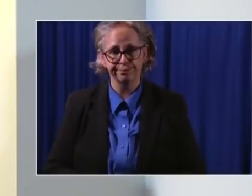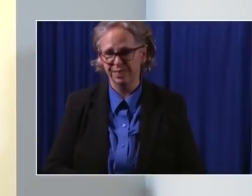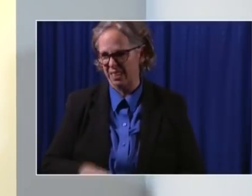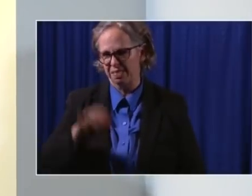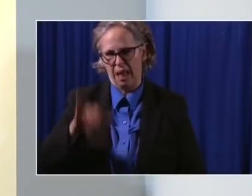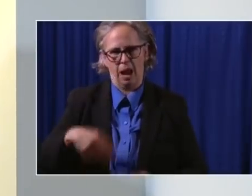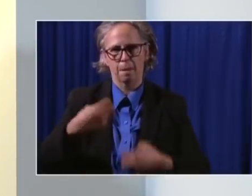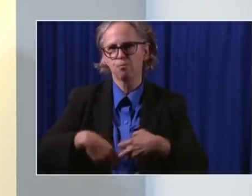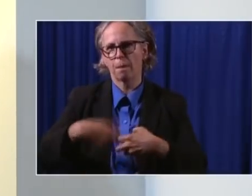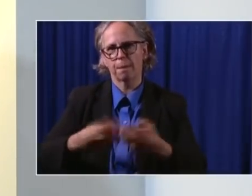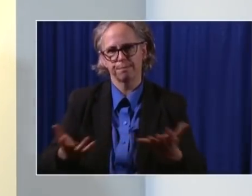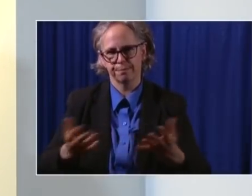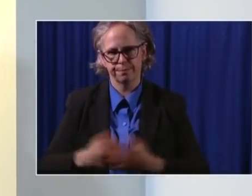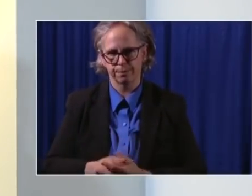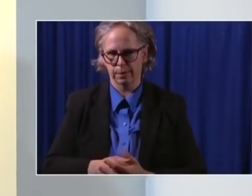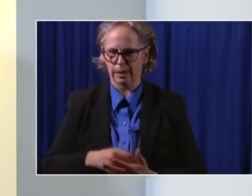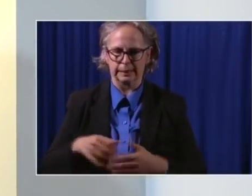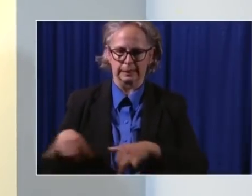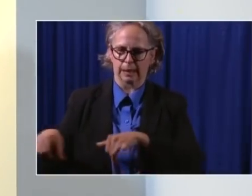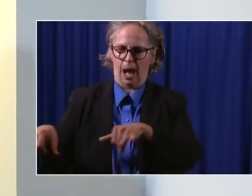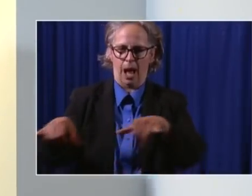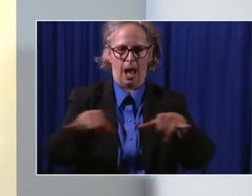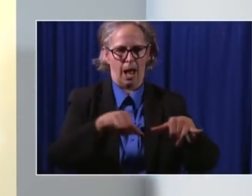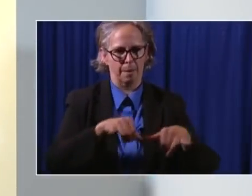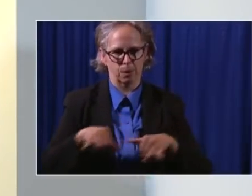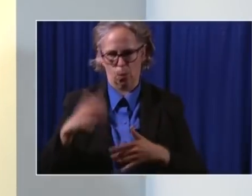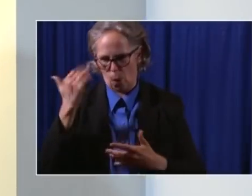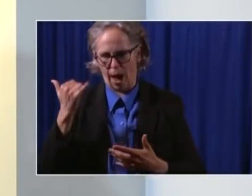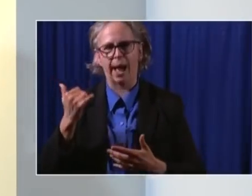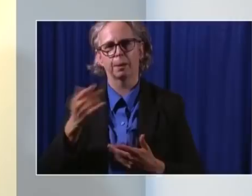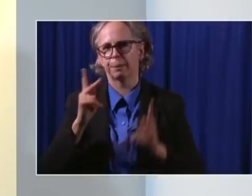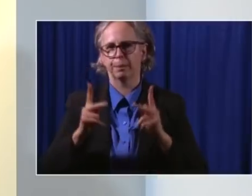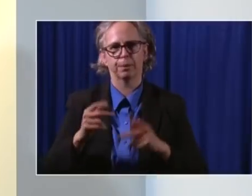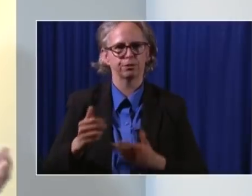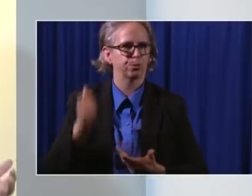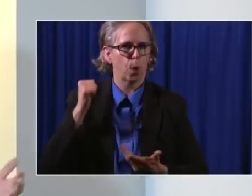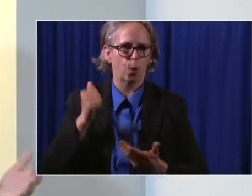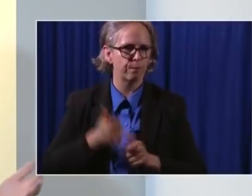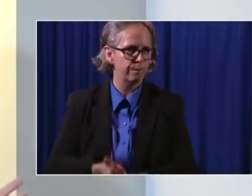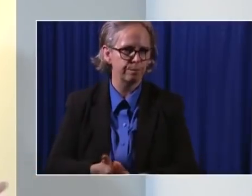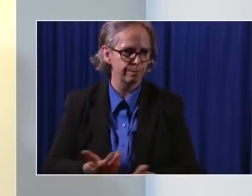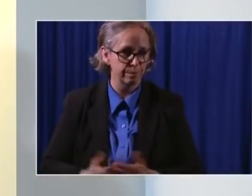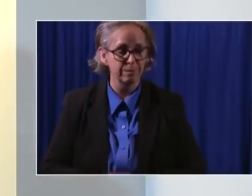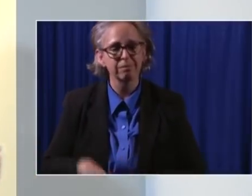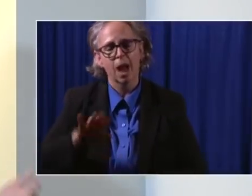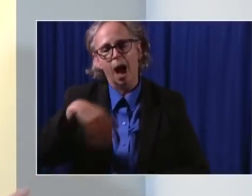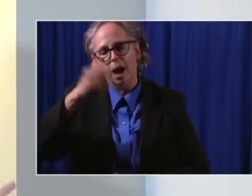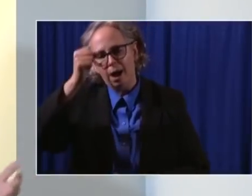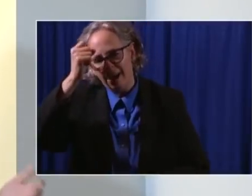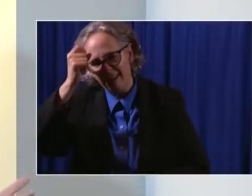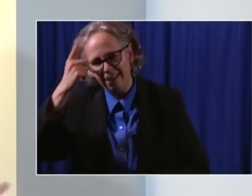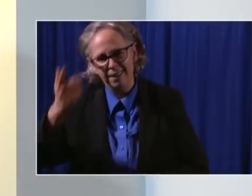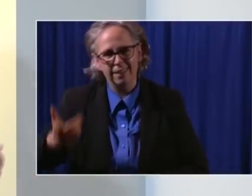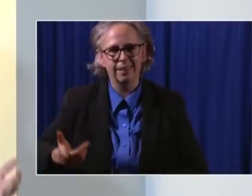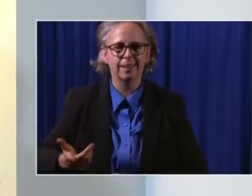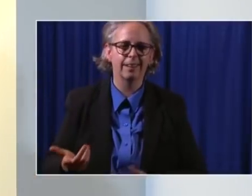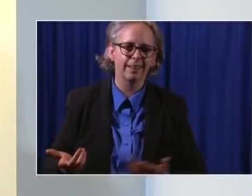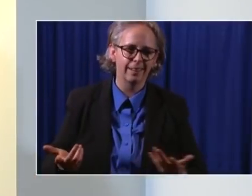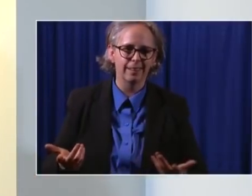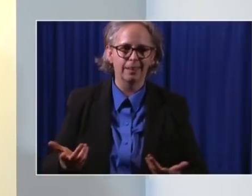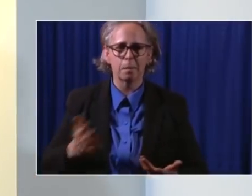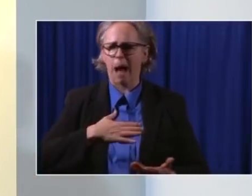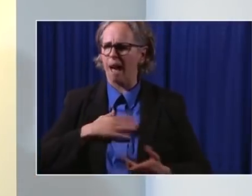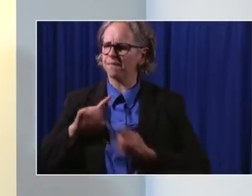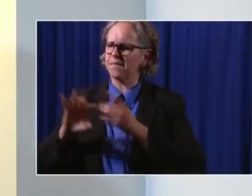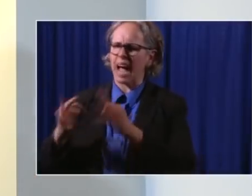the distancing and not gathering together in large groups. And I get it. It's like you see your family like, well, this is my family.